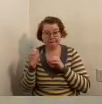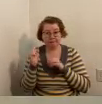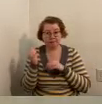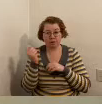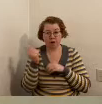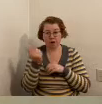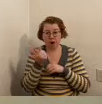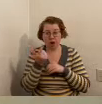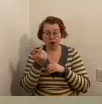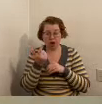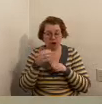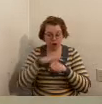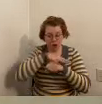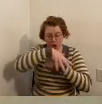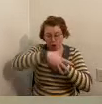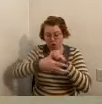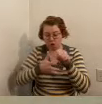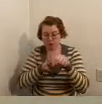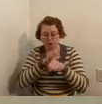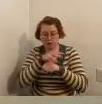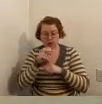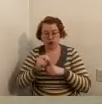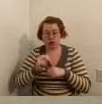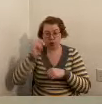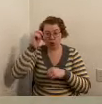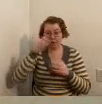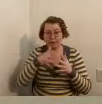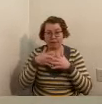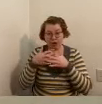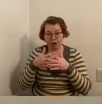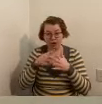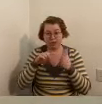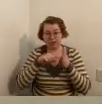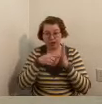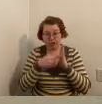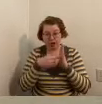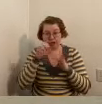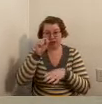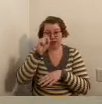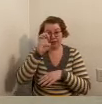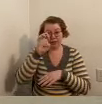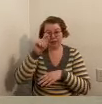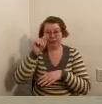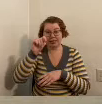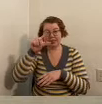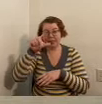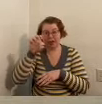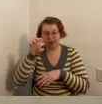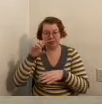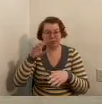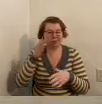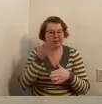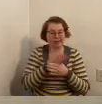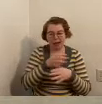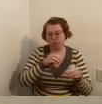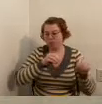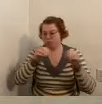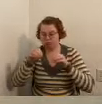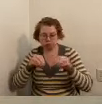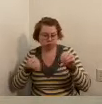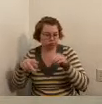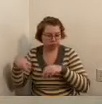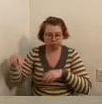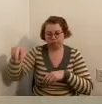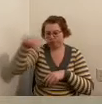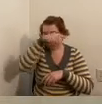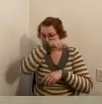all over North America, they began to settle. They stopped moving all around and they